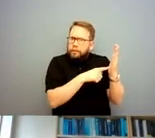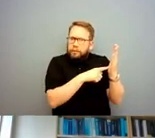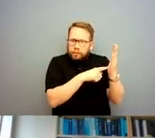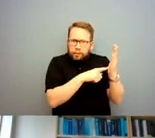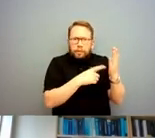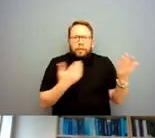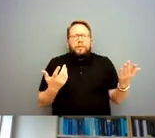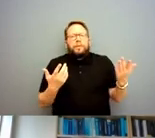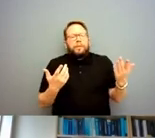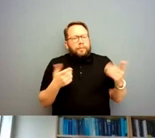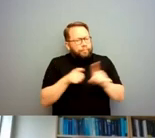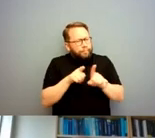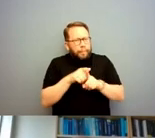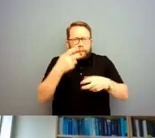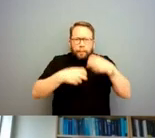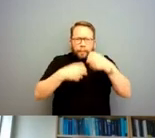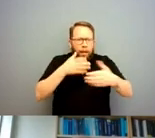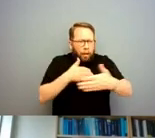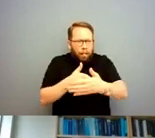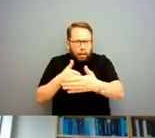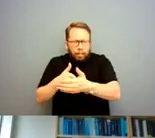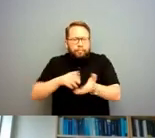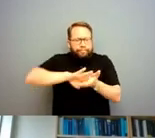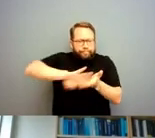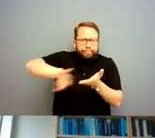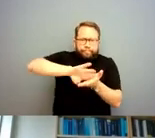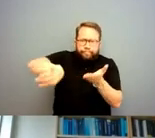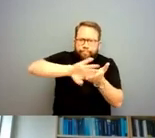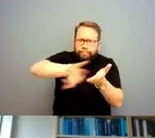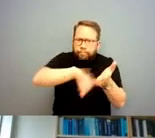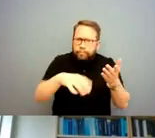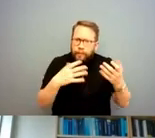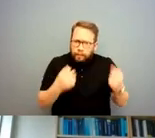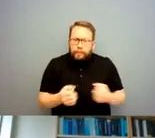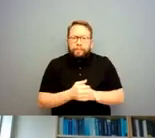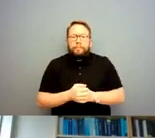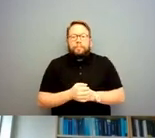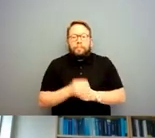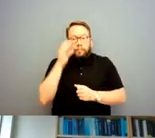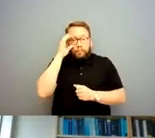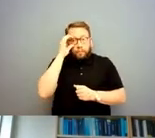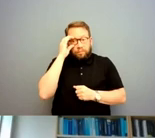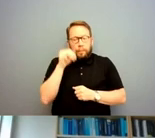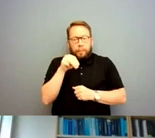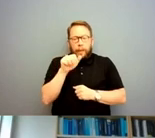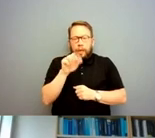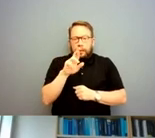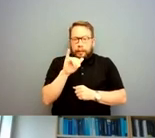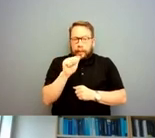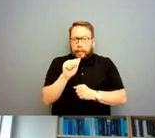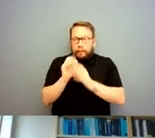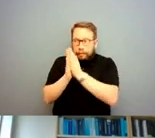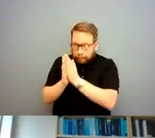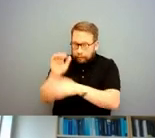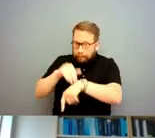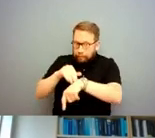Laila, UPR, sorry, I have to remind you of time. Yes, I will finish in a few minutes. The UPR also includes a sharing of